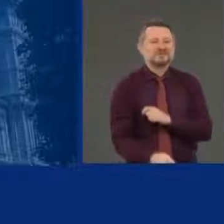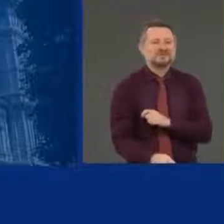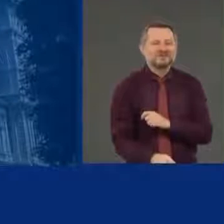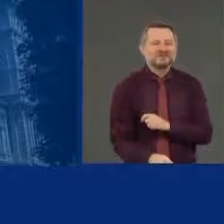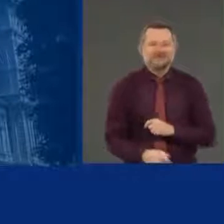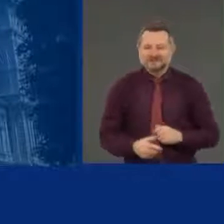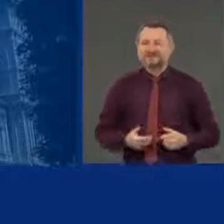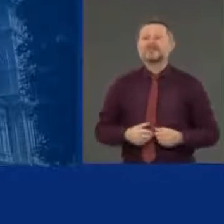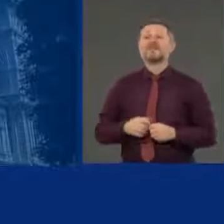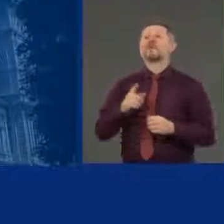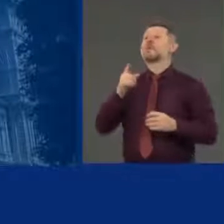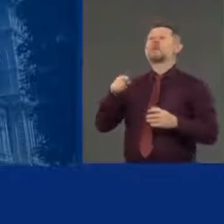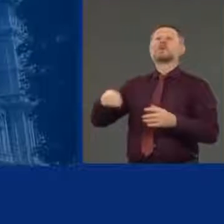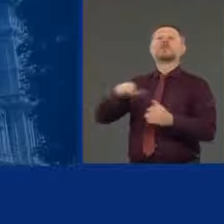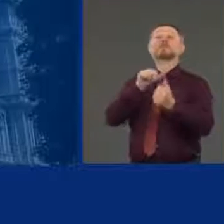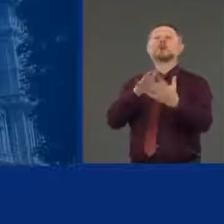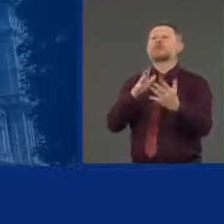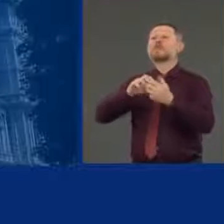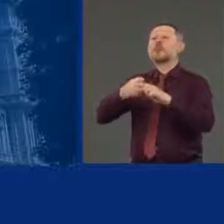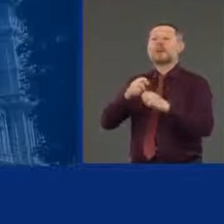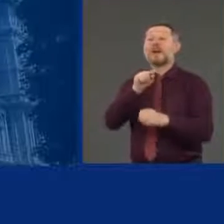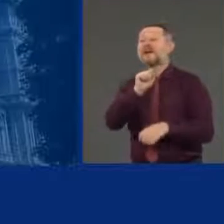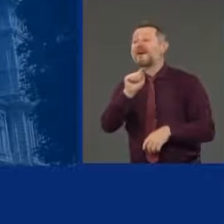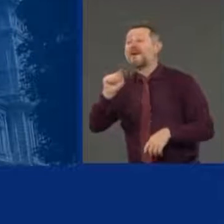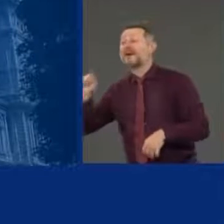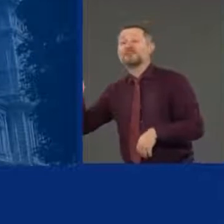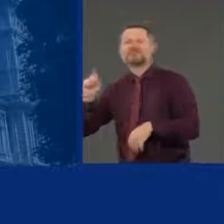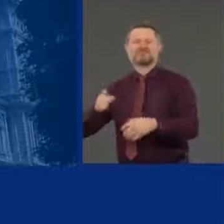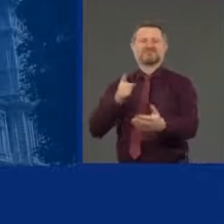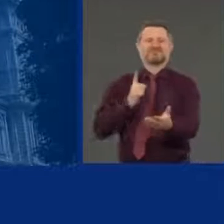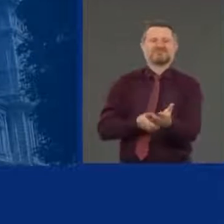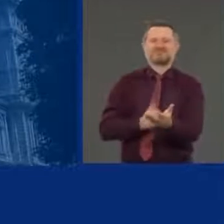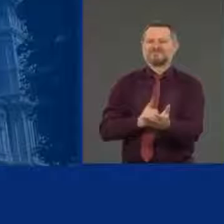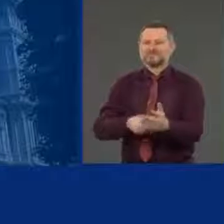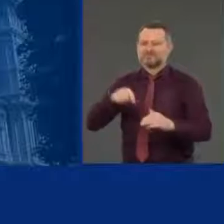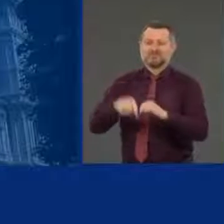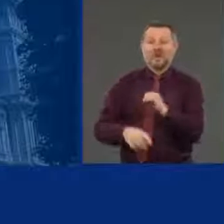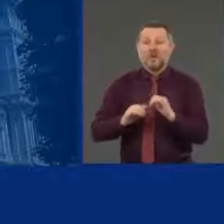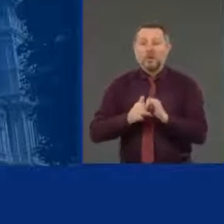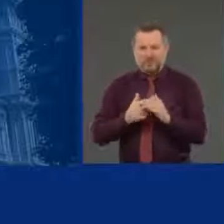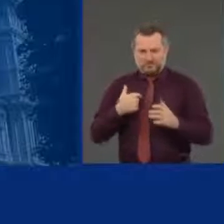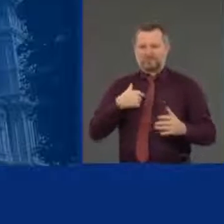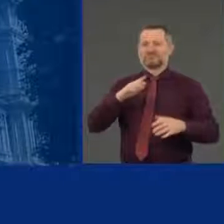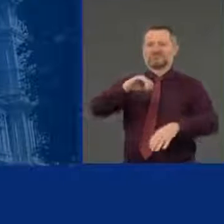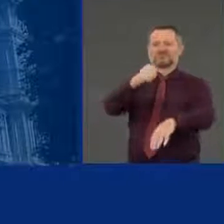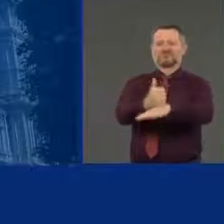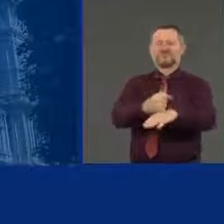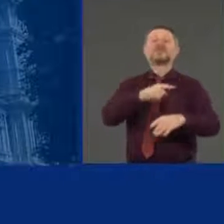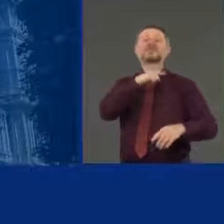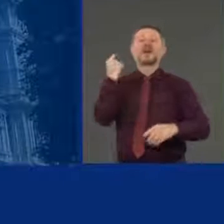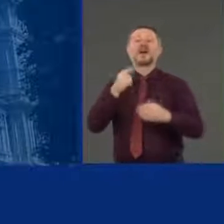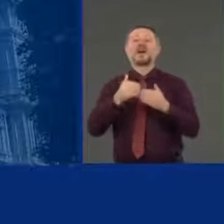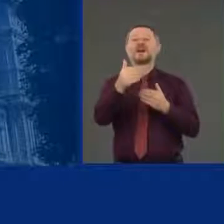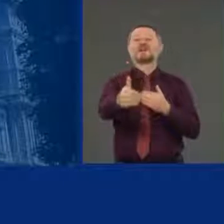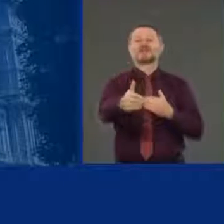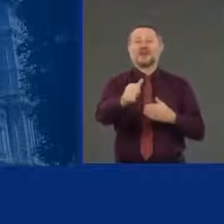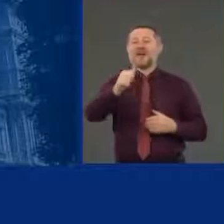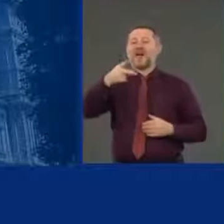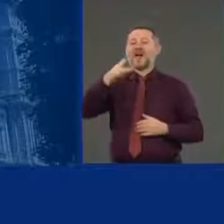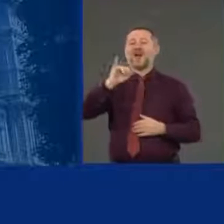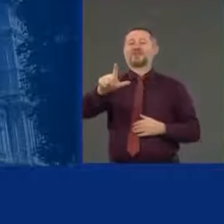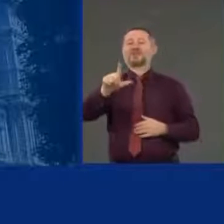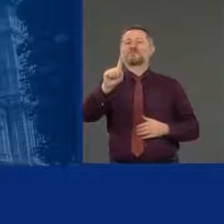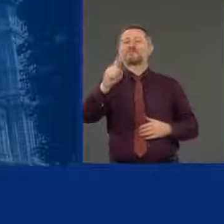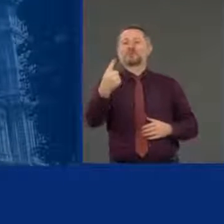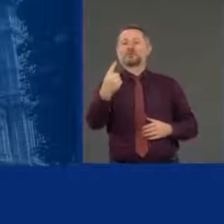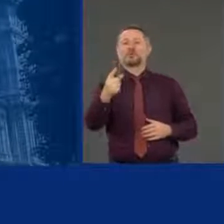addressing those concerns. And that has to be done. We set a deadline for it in New York. It has to be done